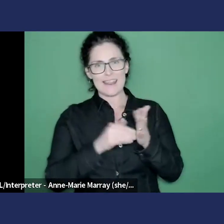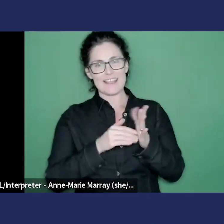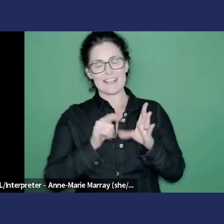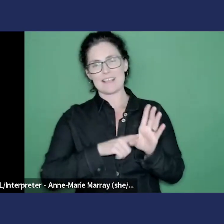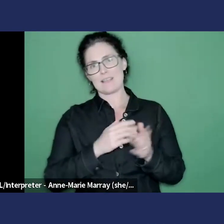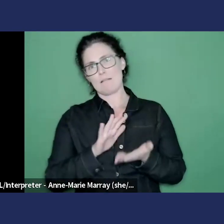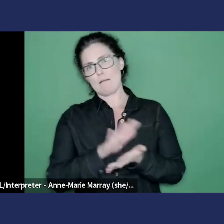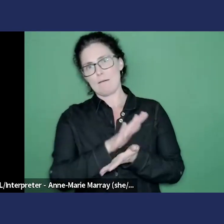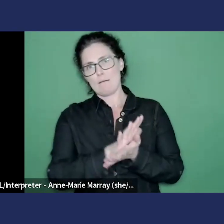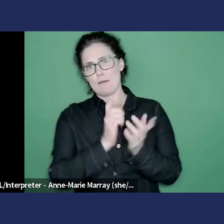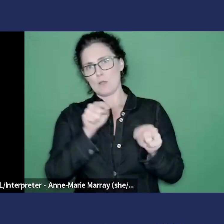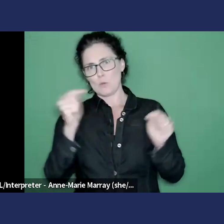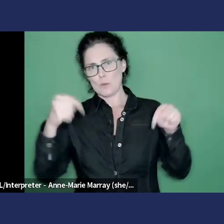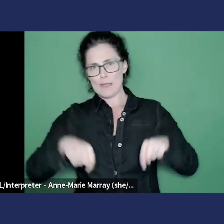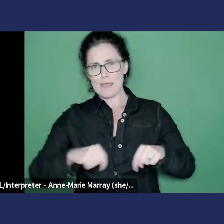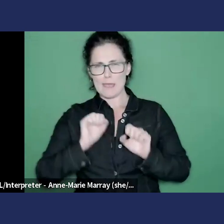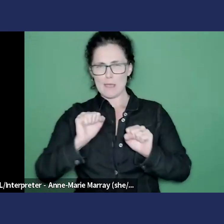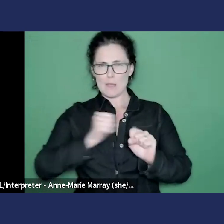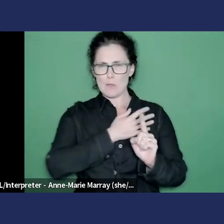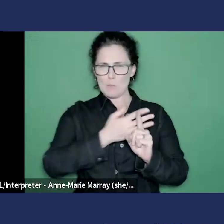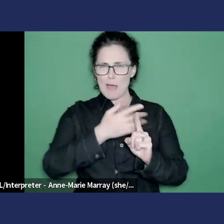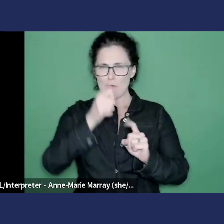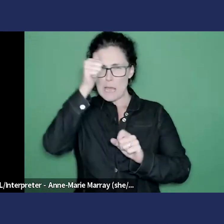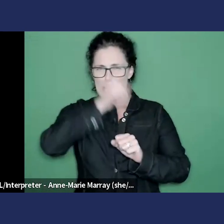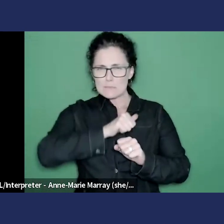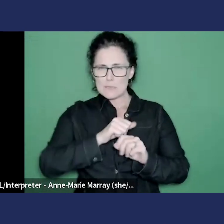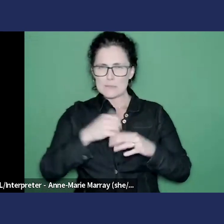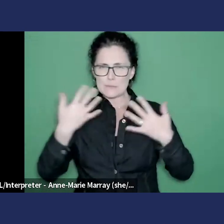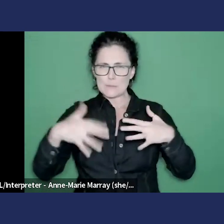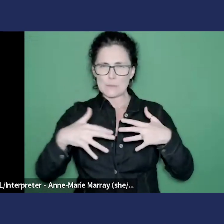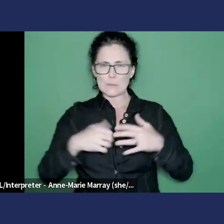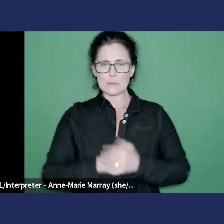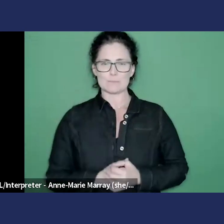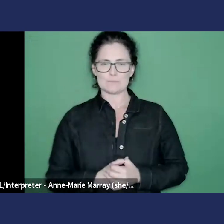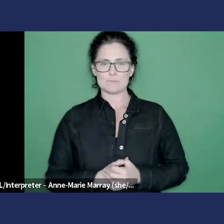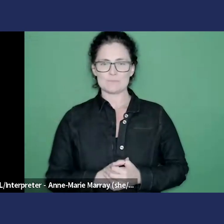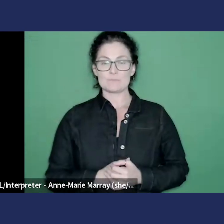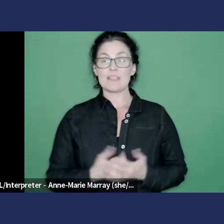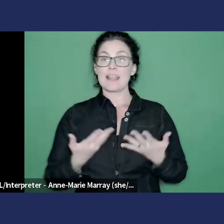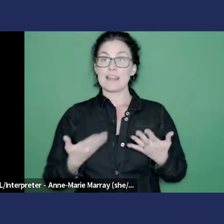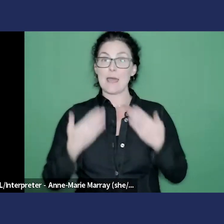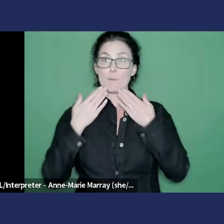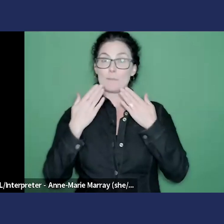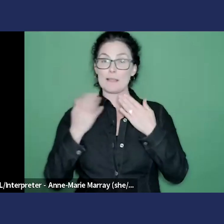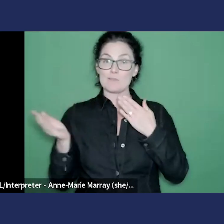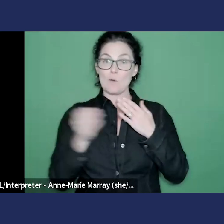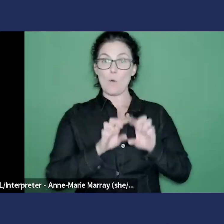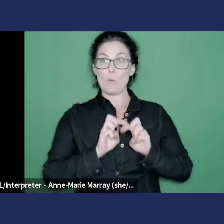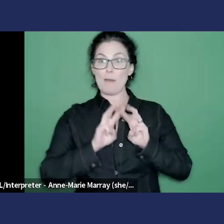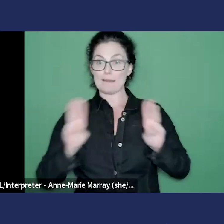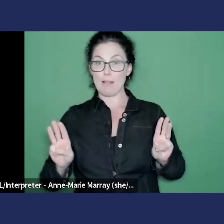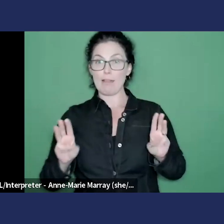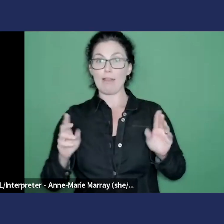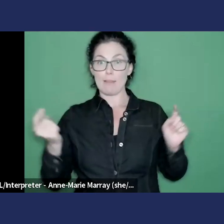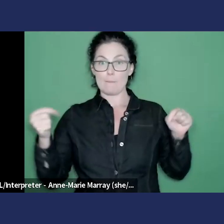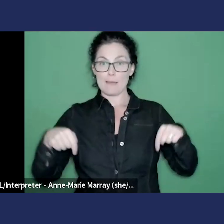your medical background and expertise, and I would like to welcome the entire panel to come back on camera now so we can